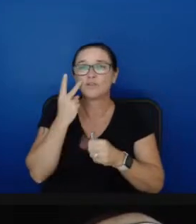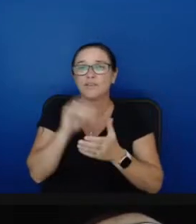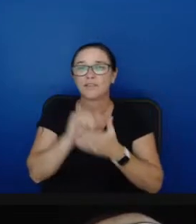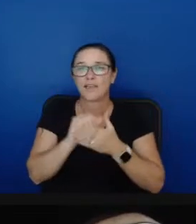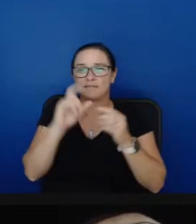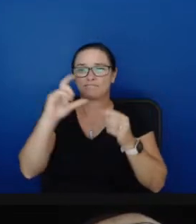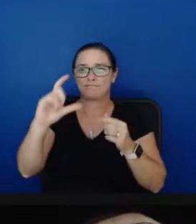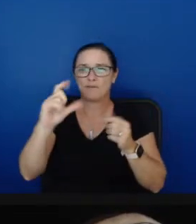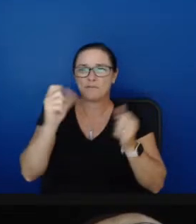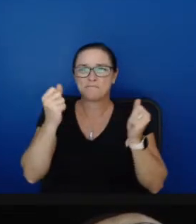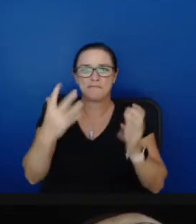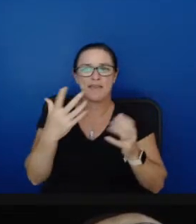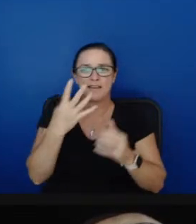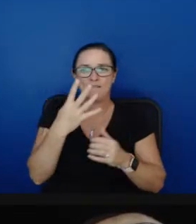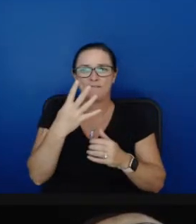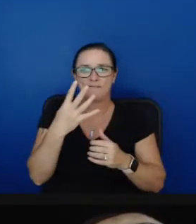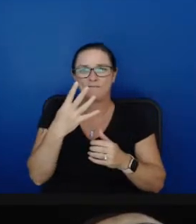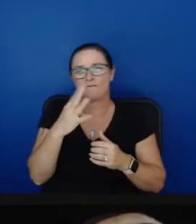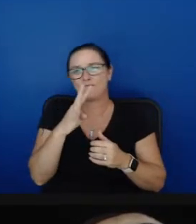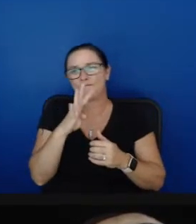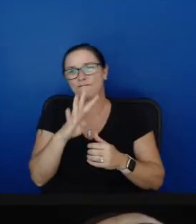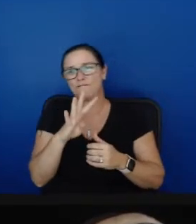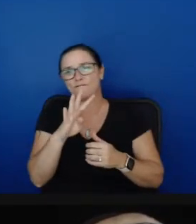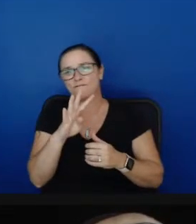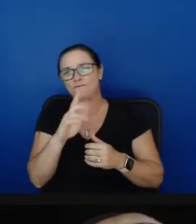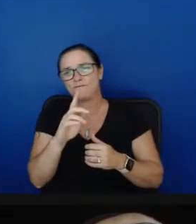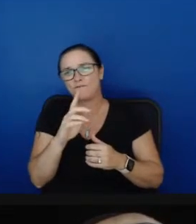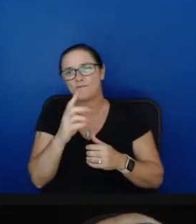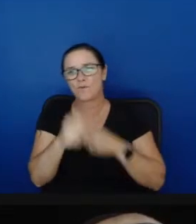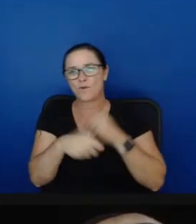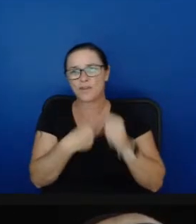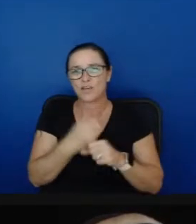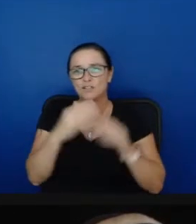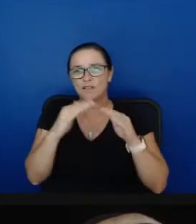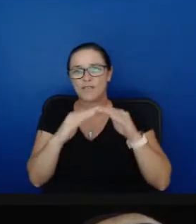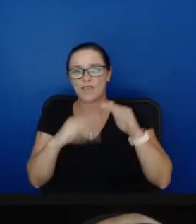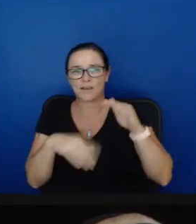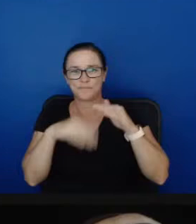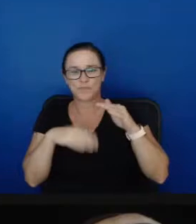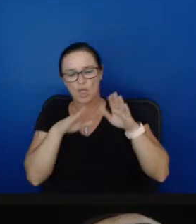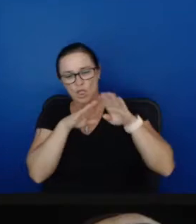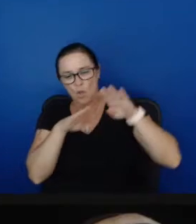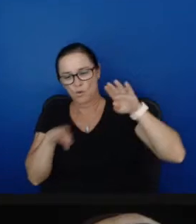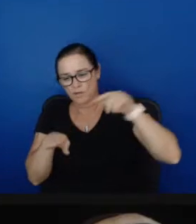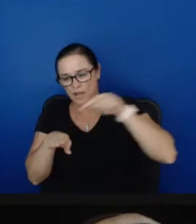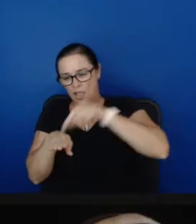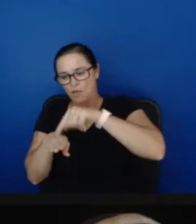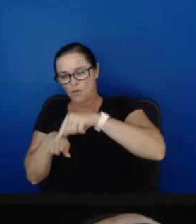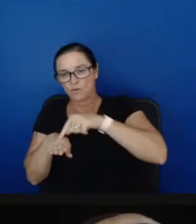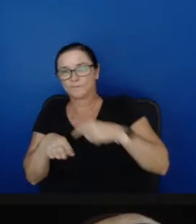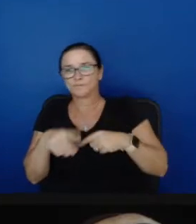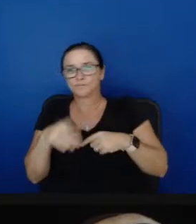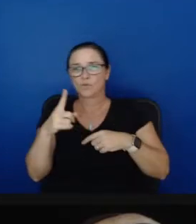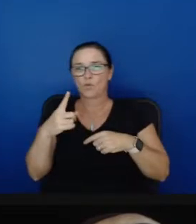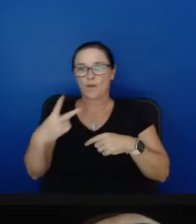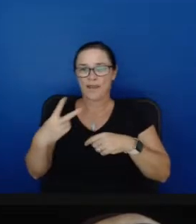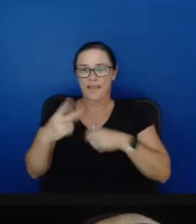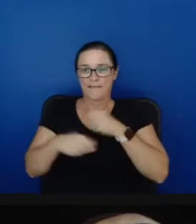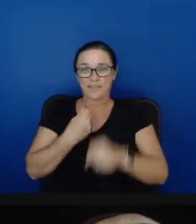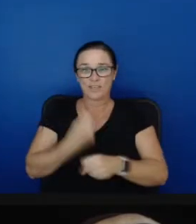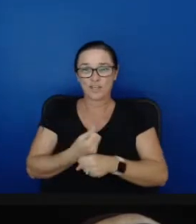years, 4 years. There's a little gap lower down on a slope, 1.5 years or half a year, but these can last a long